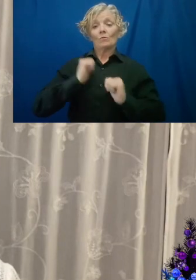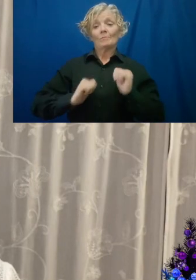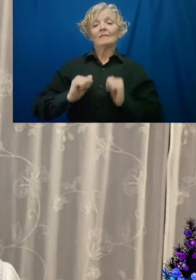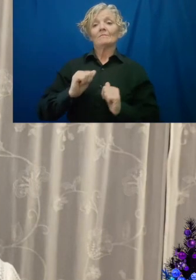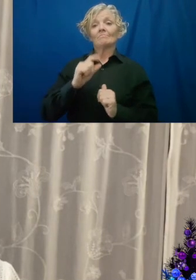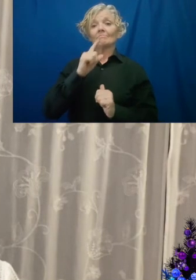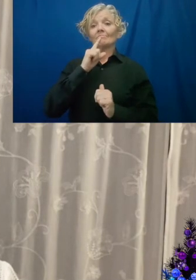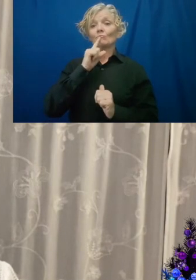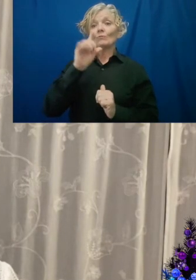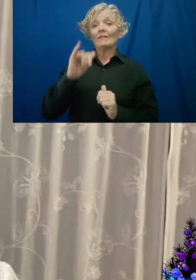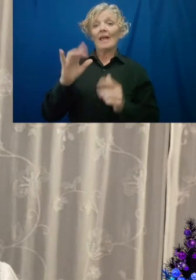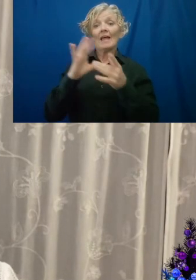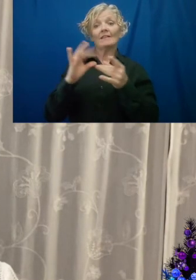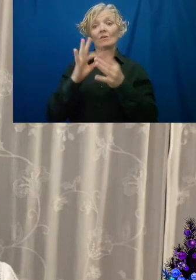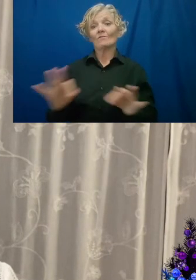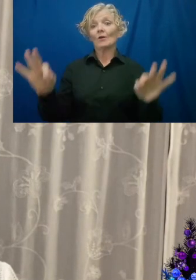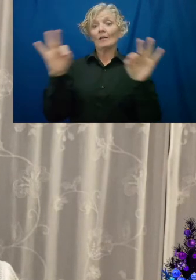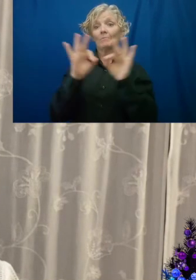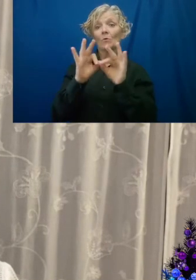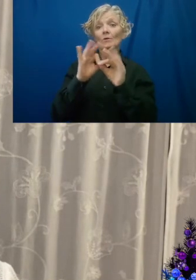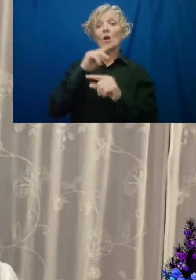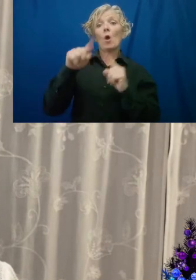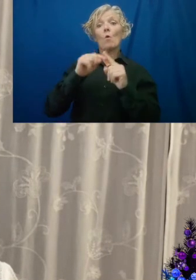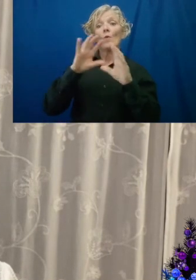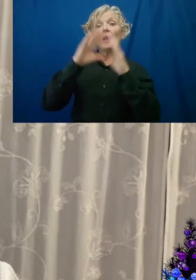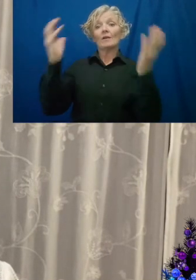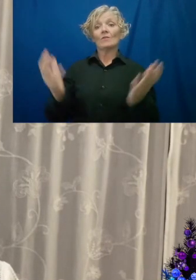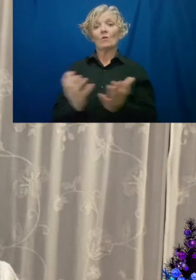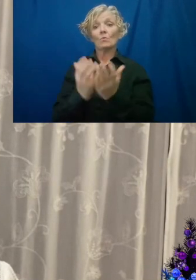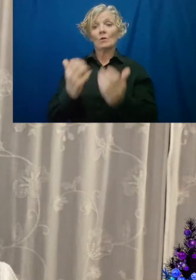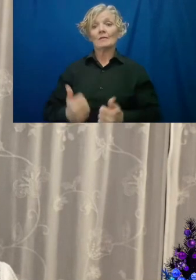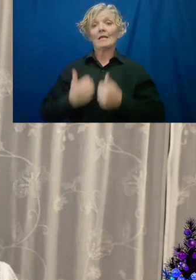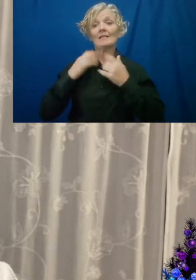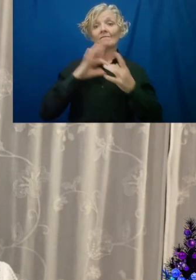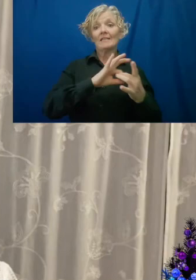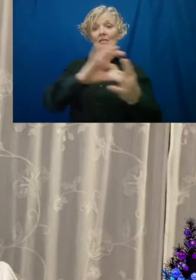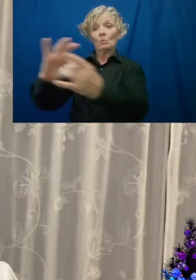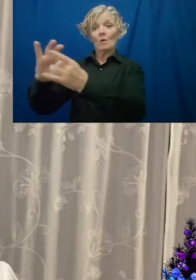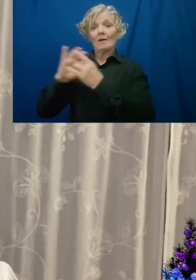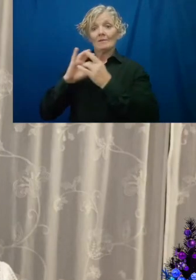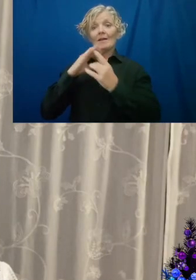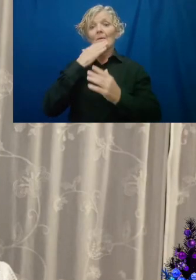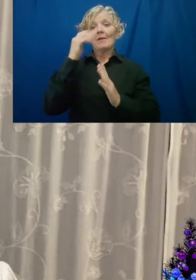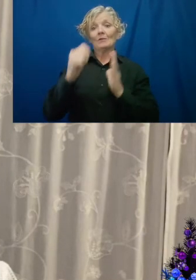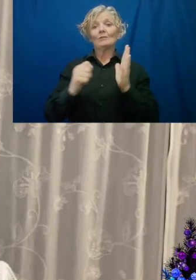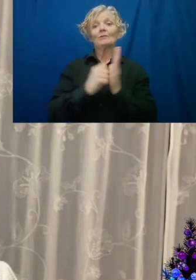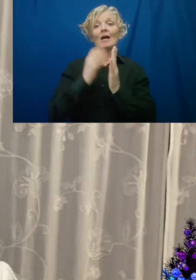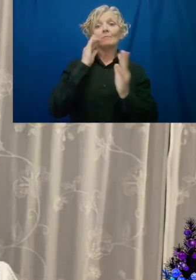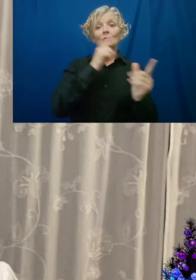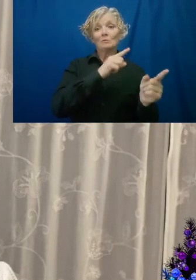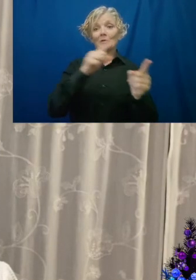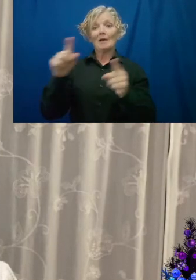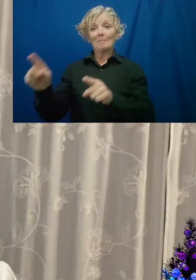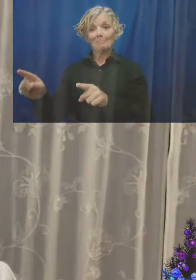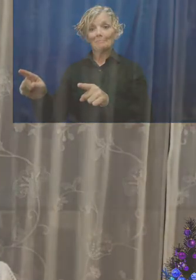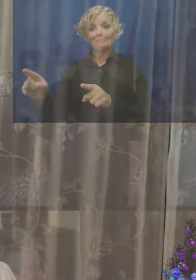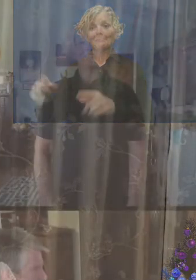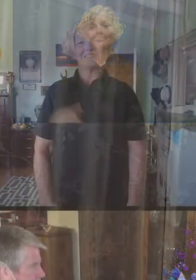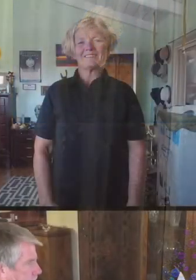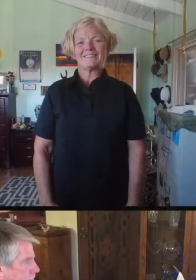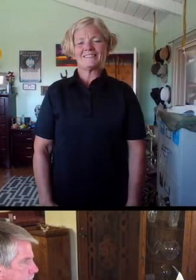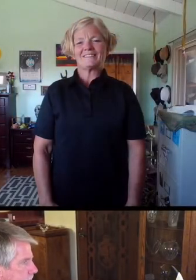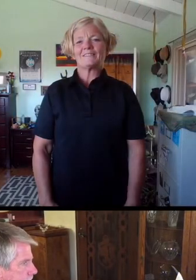a collective of voices that proclaim, "When this world learns to live as one, oh, better times will come."